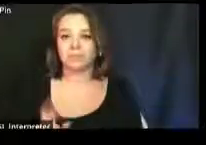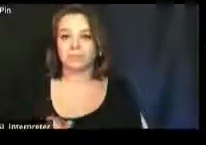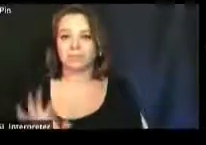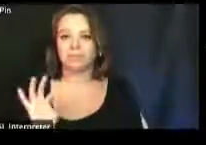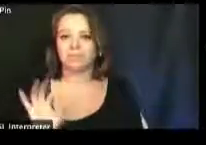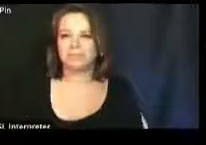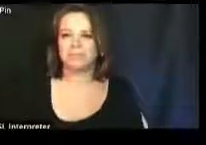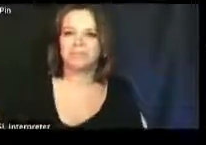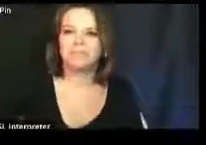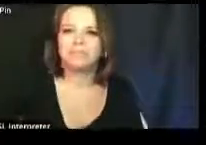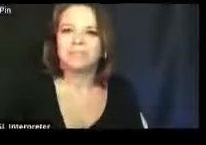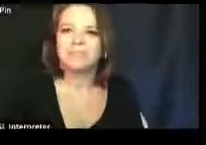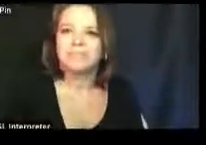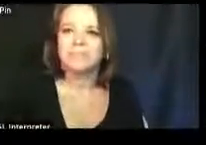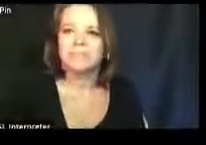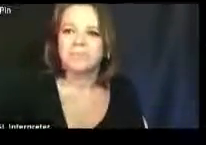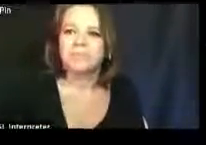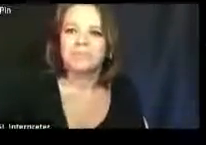Thank you so much.